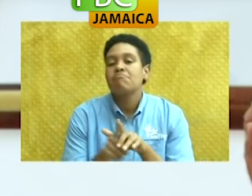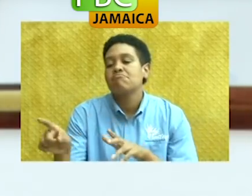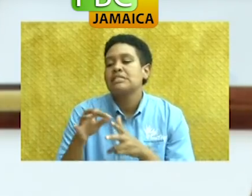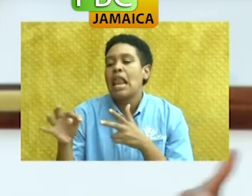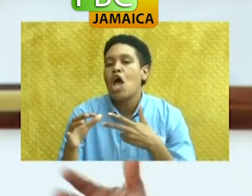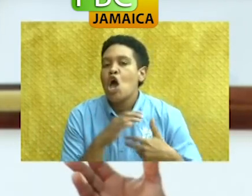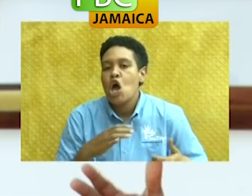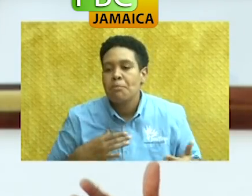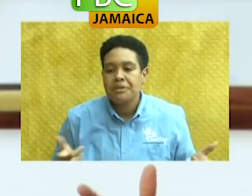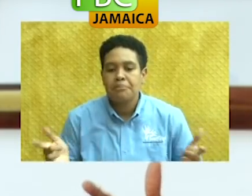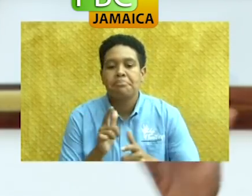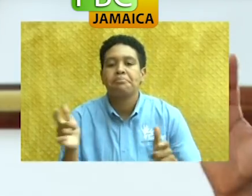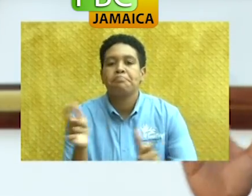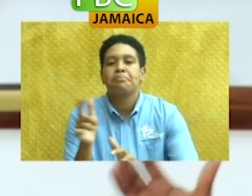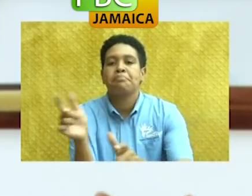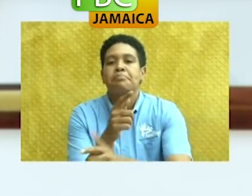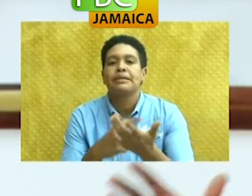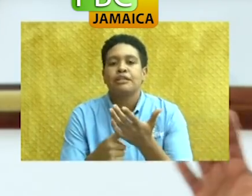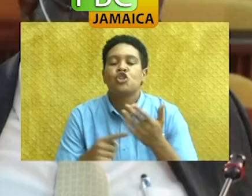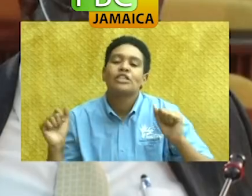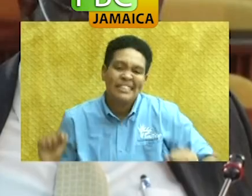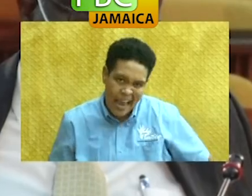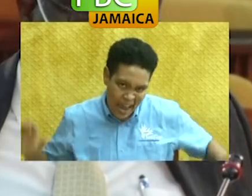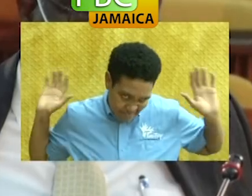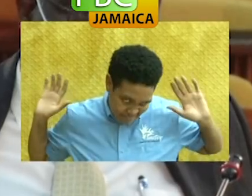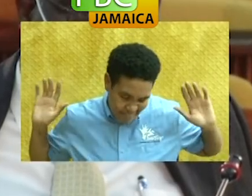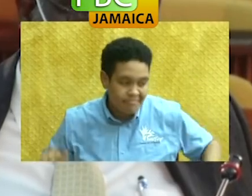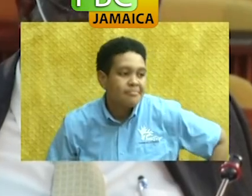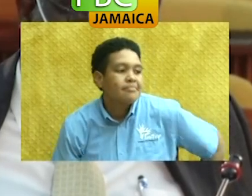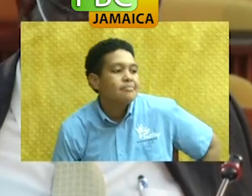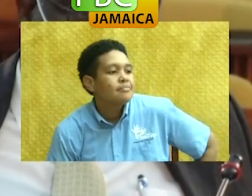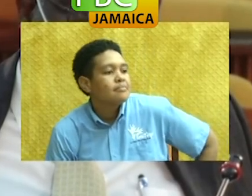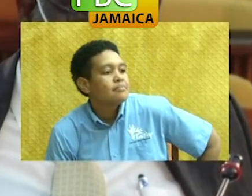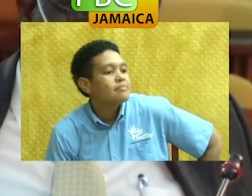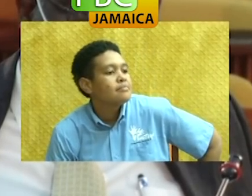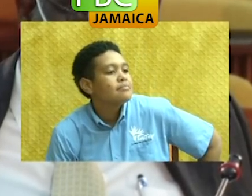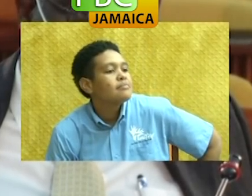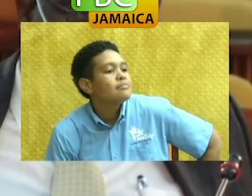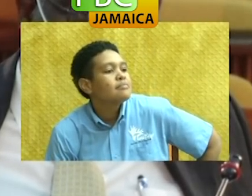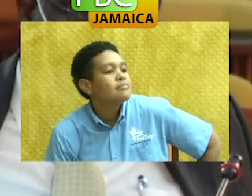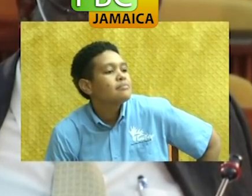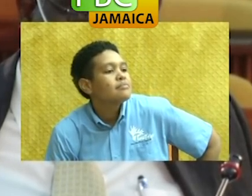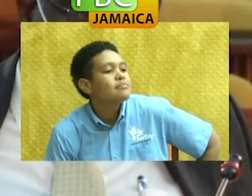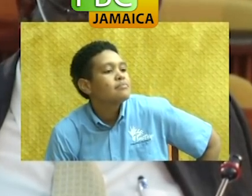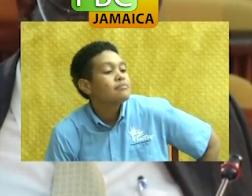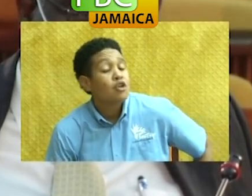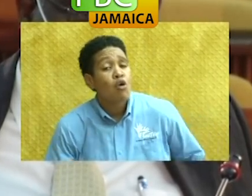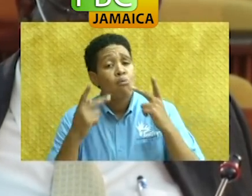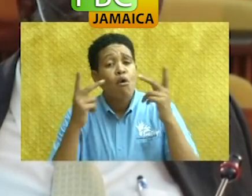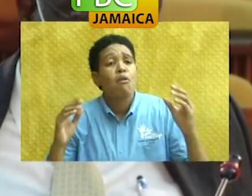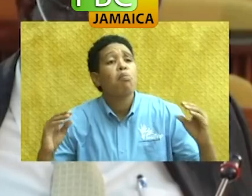the traditional way, we deal with it in the committee. And the public can have their say.